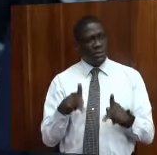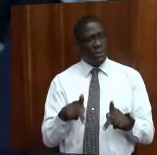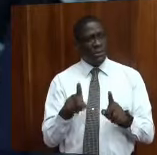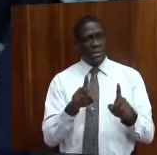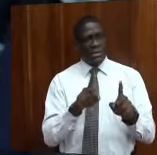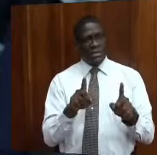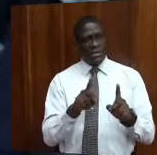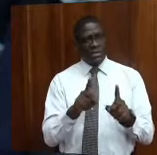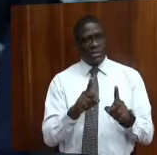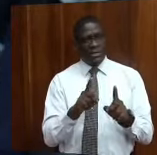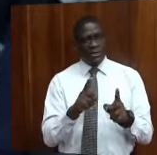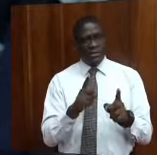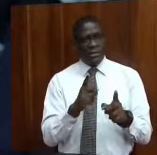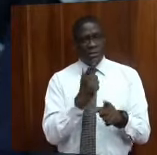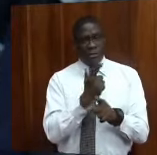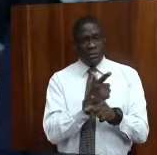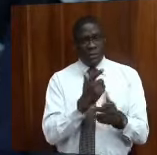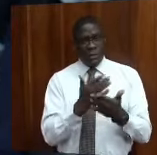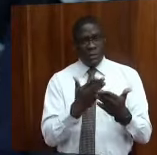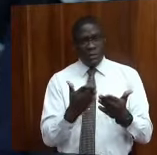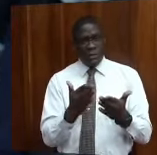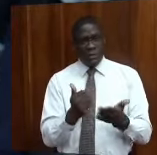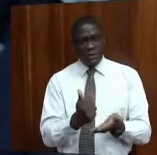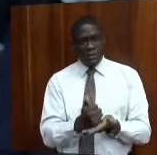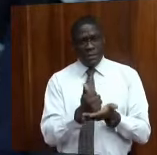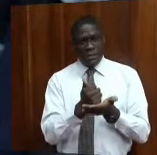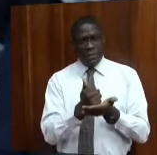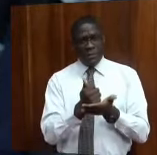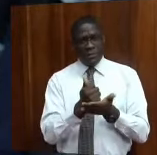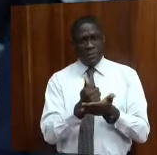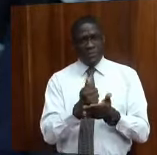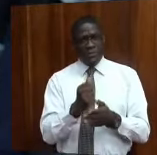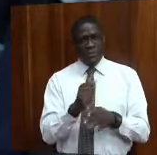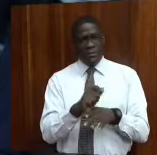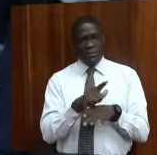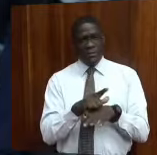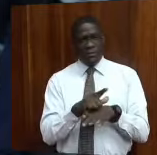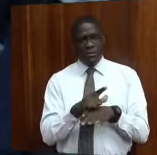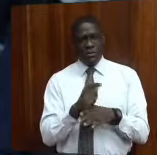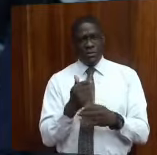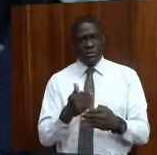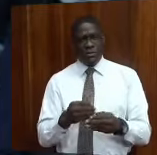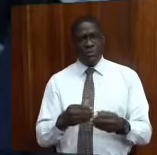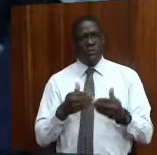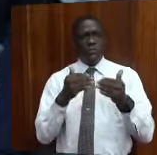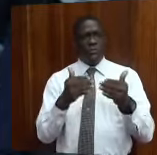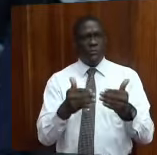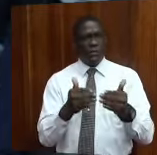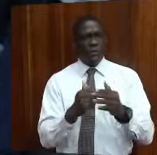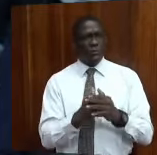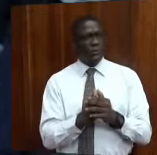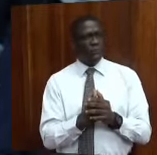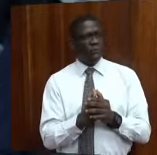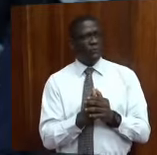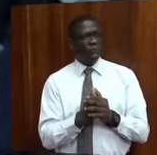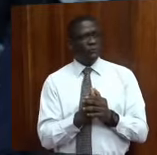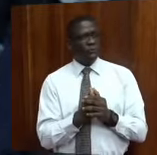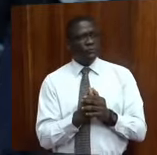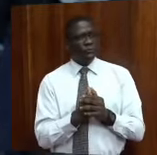that have taken the country into its next stage of development. When the world was ready to end 300 years of British